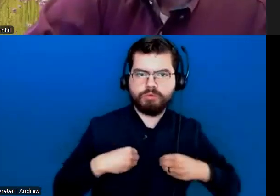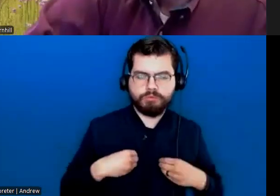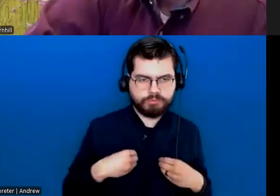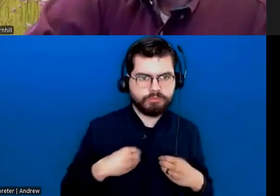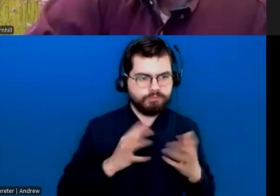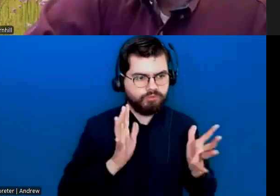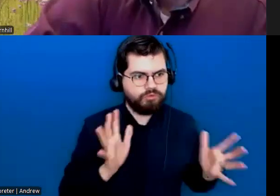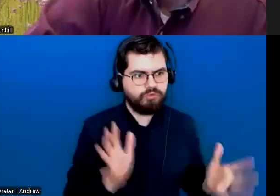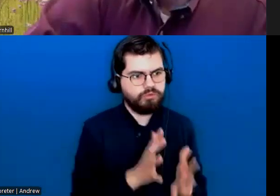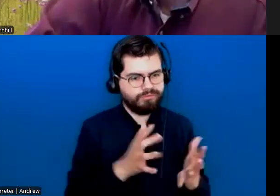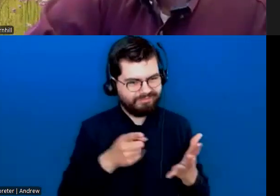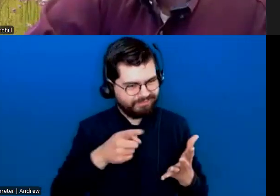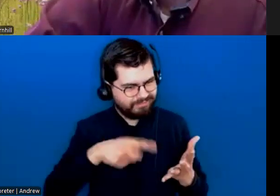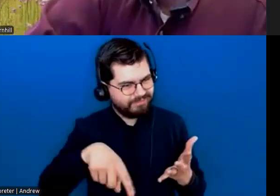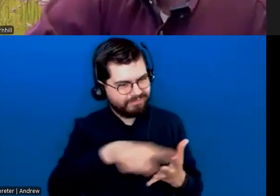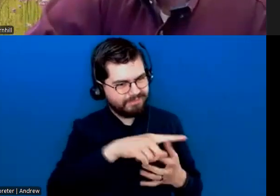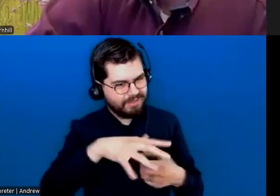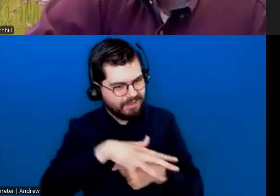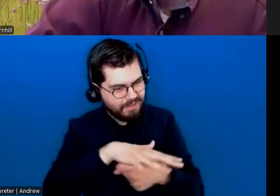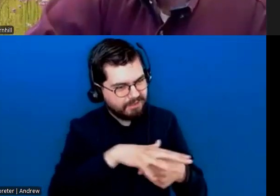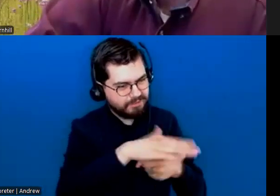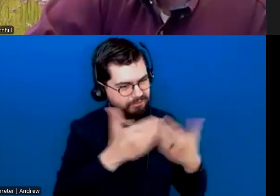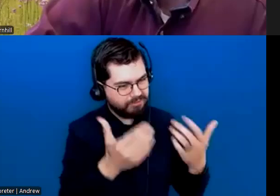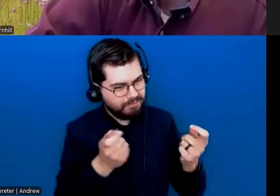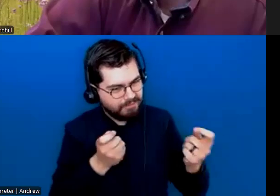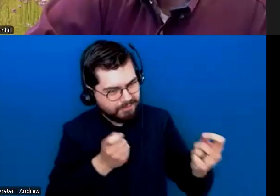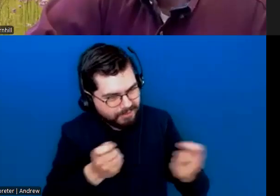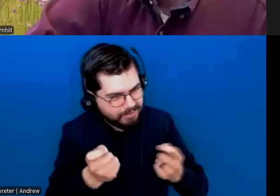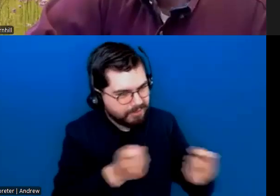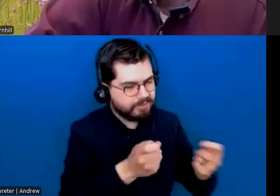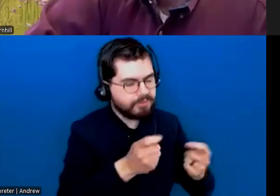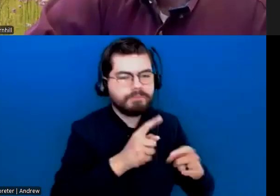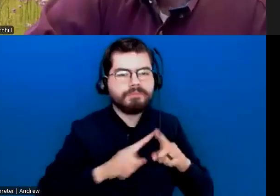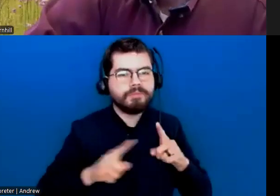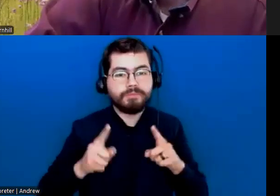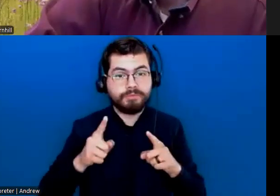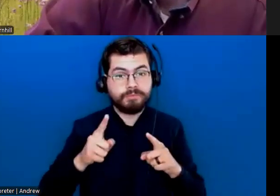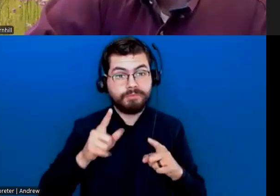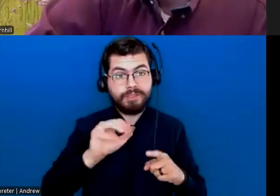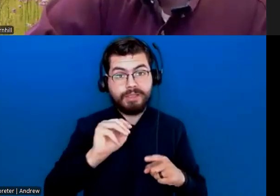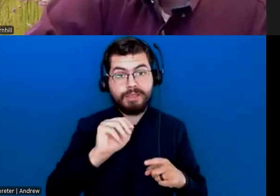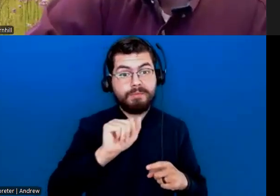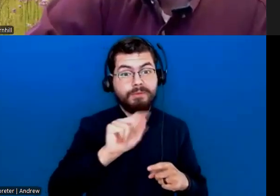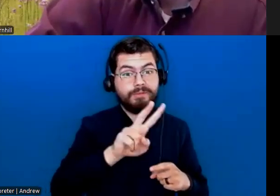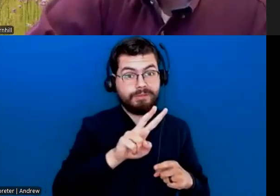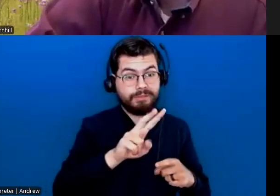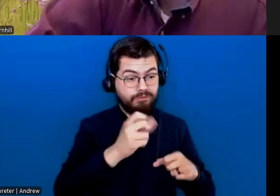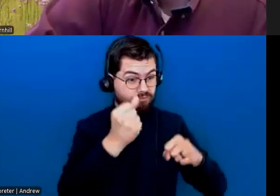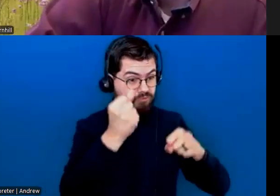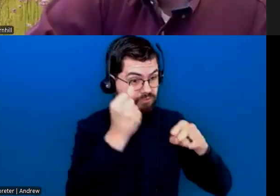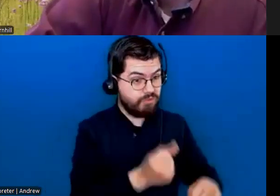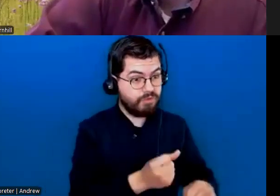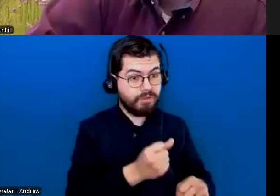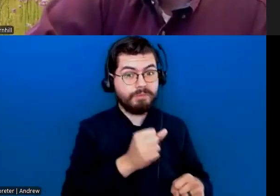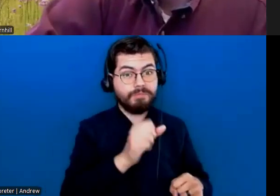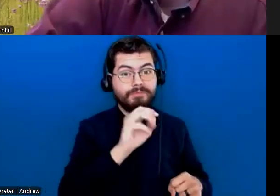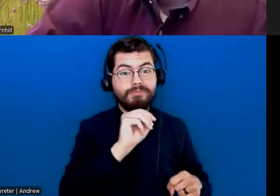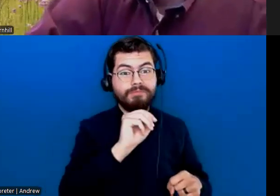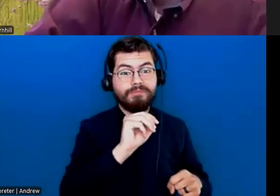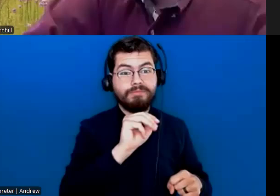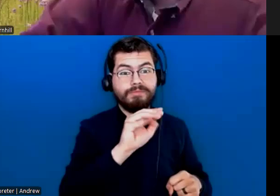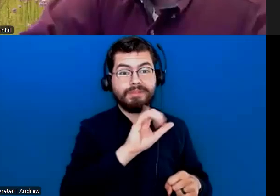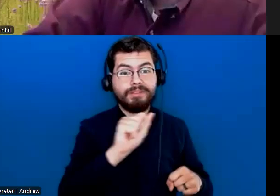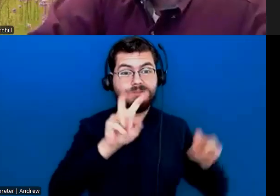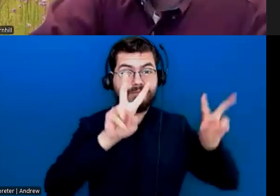sites is just not nearly as strong in the Atlantic coastal plain as it is when you get into the Mississippi Valley.